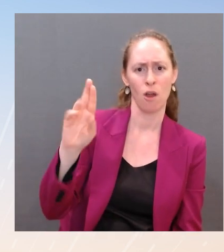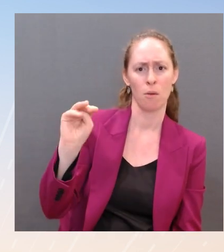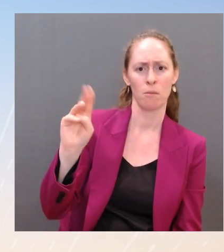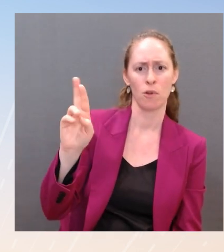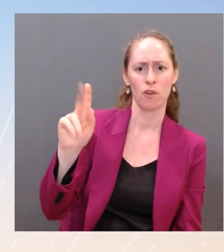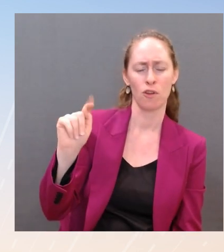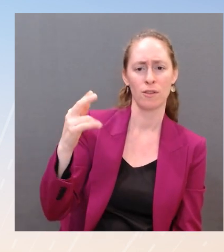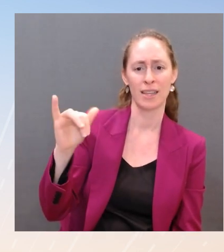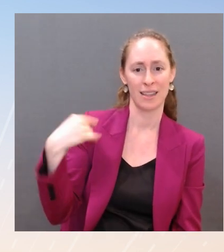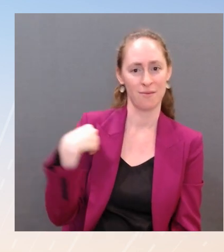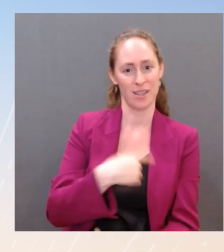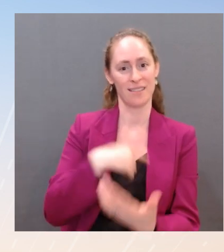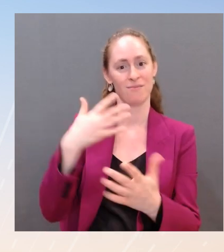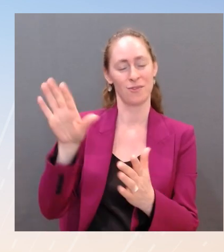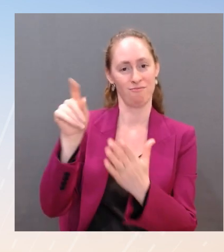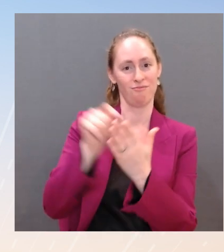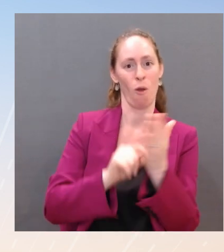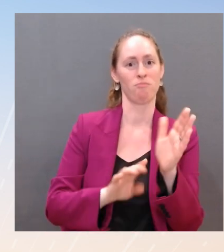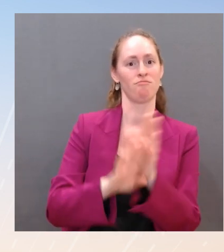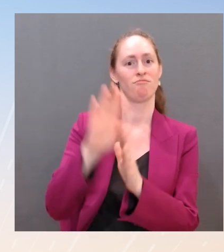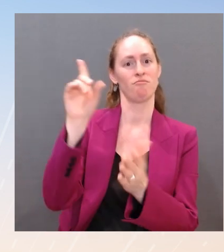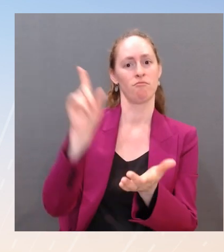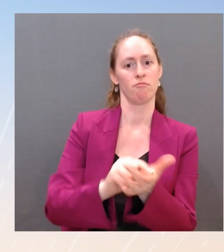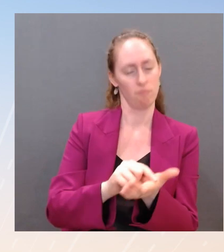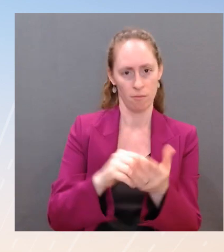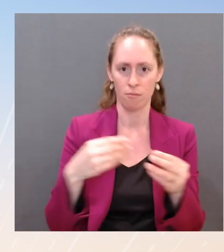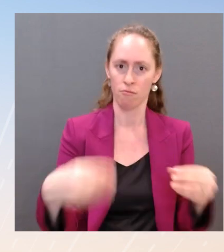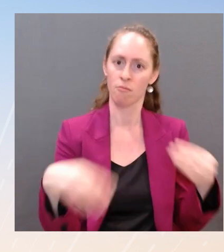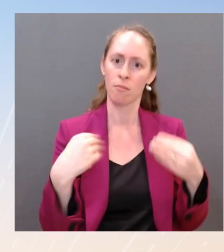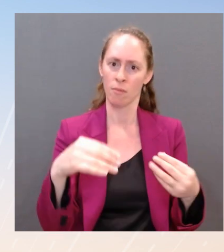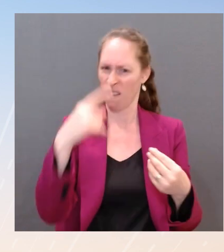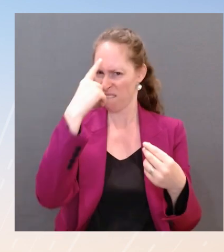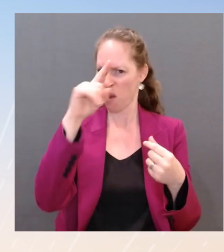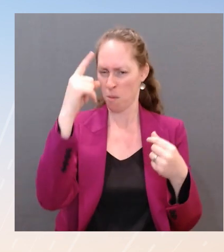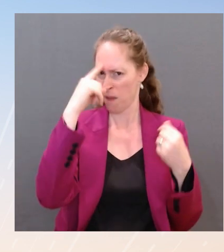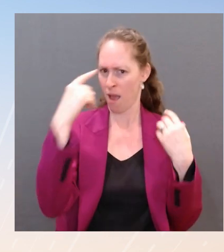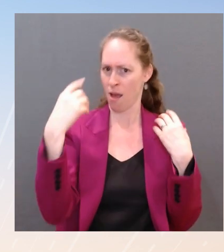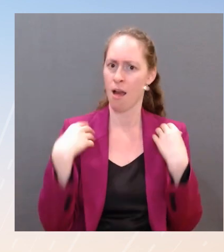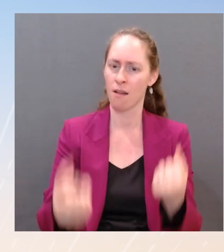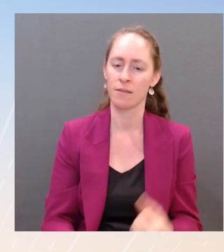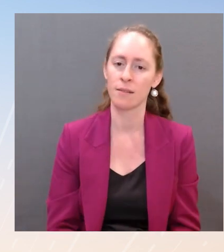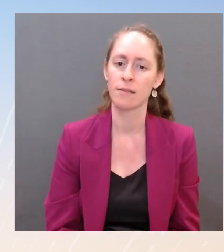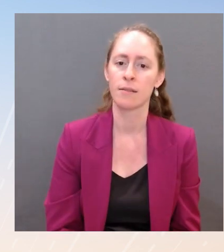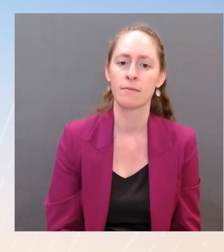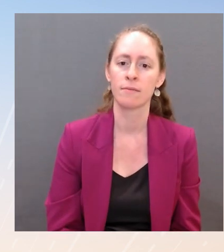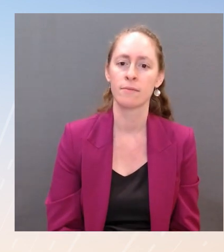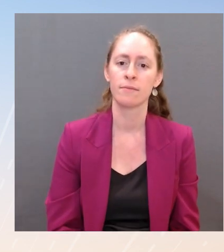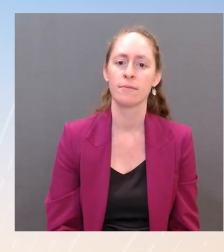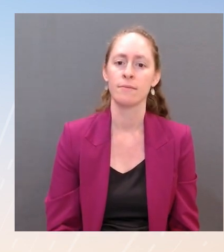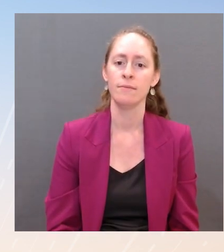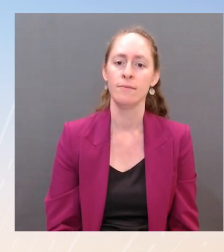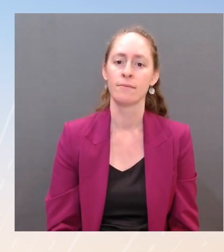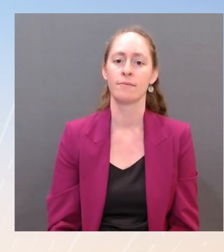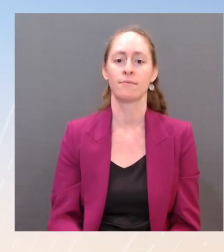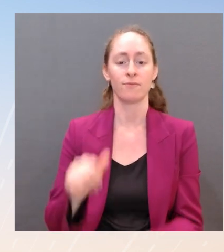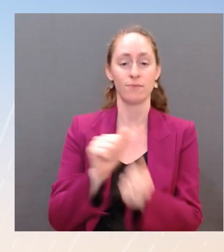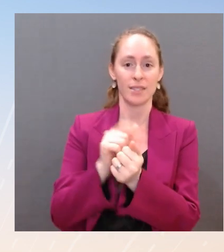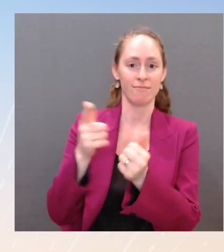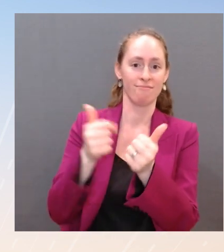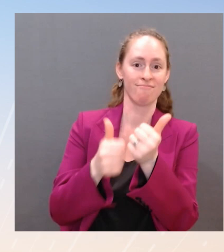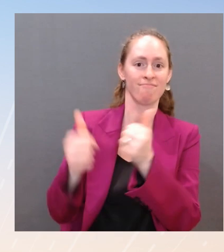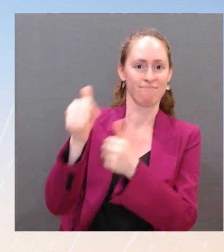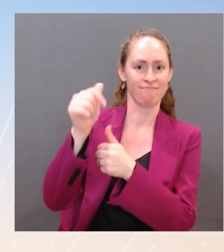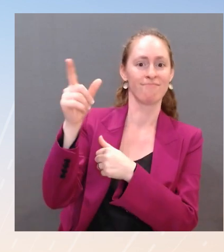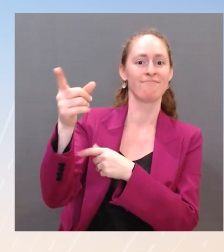cites and expands upon the Surgeon General's report from over 20 years ago. and a free teacher's curriculum guide for Dr.